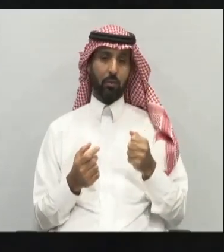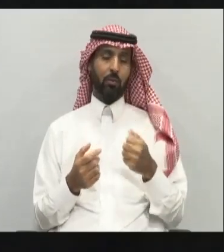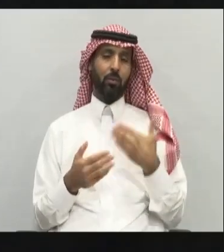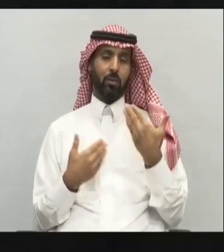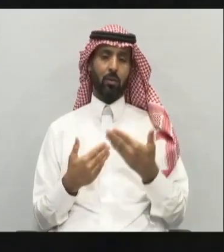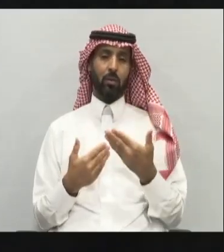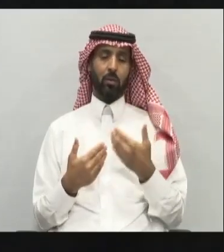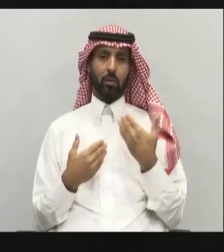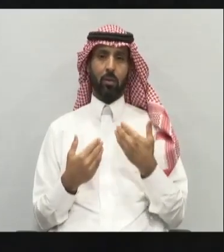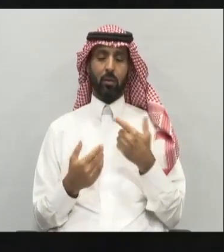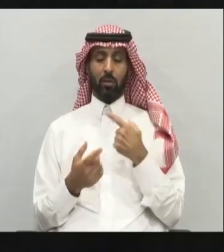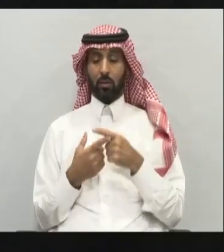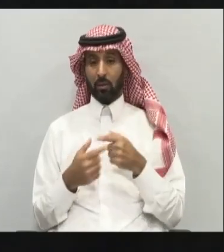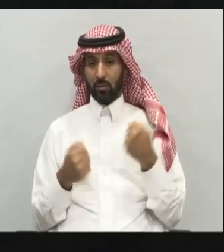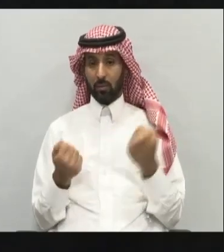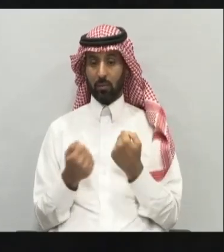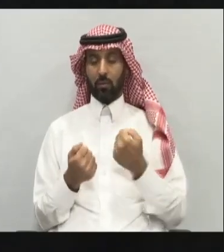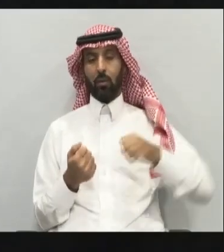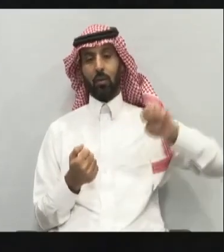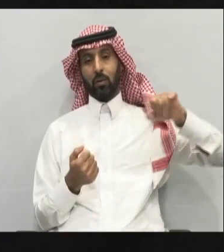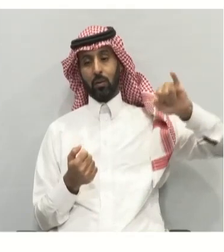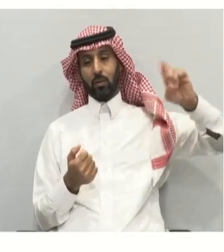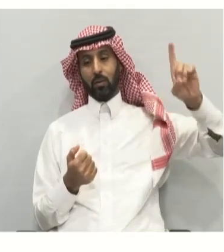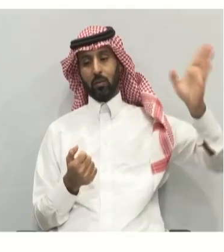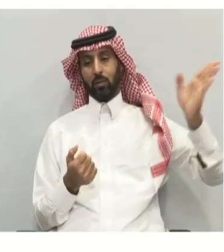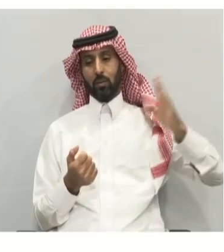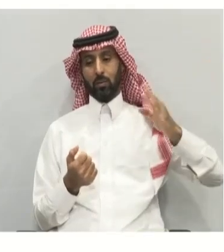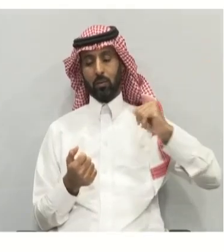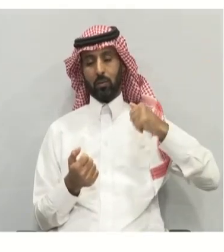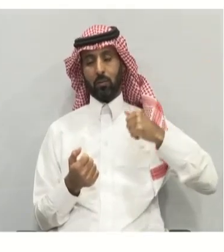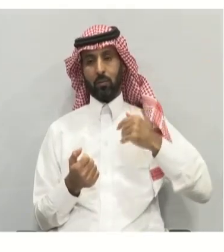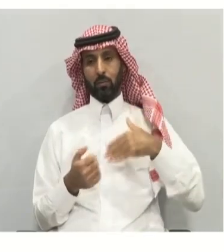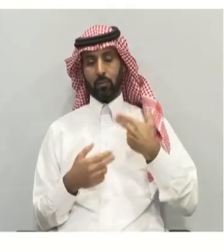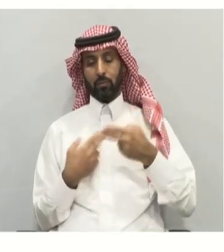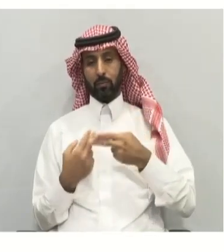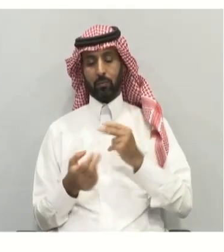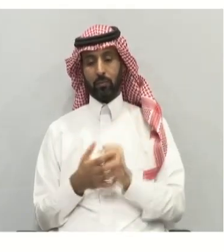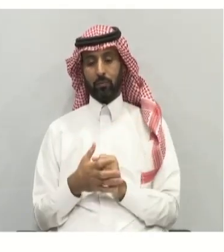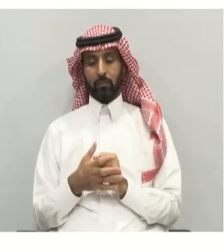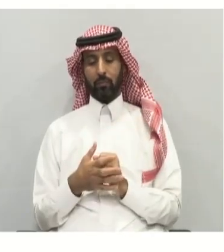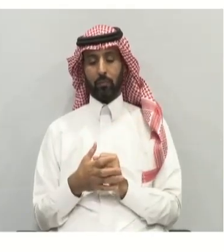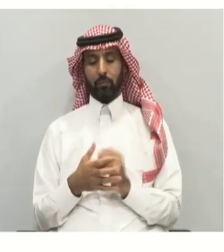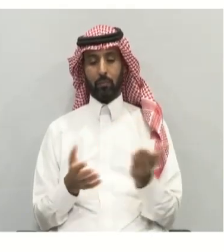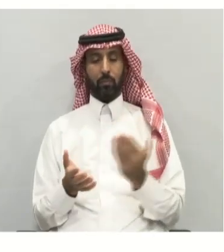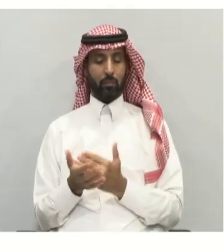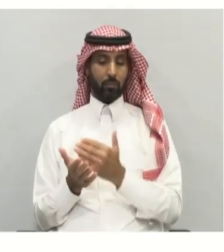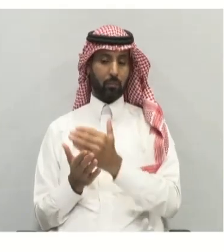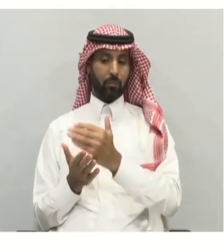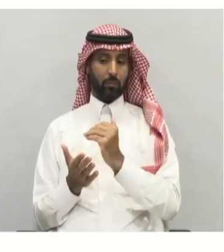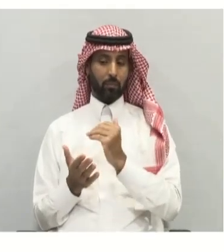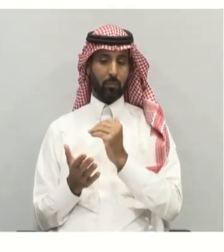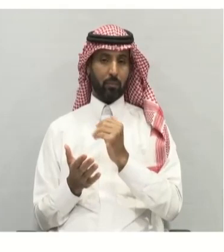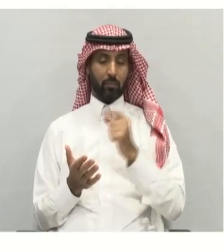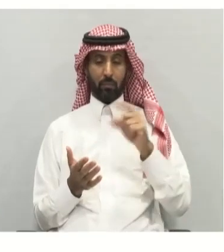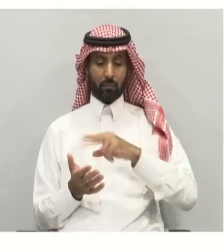the different practices and celebrations in different Islamic countries. And we said